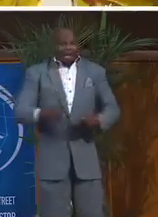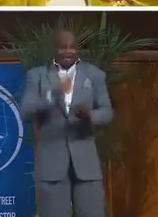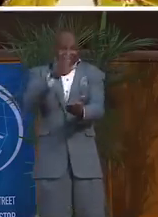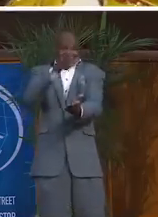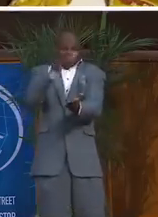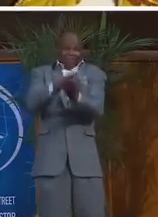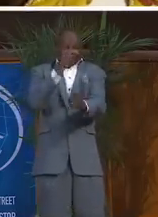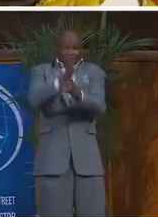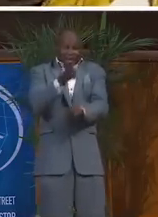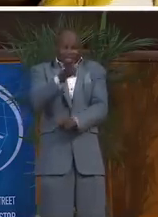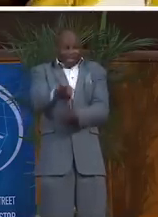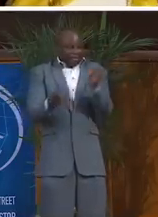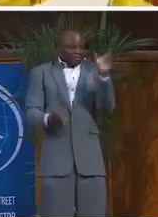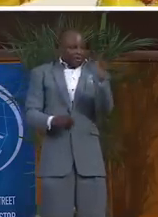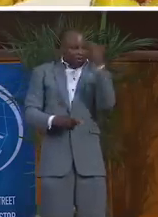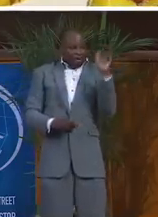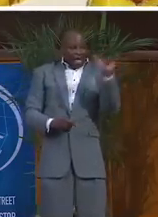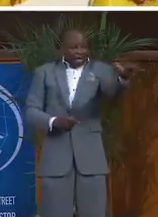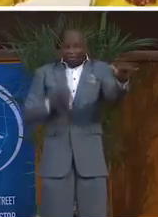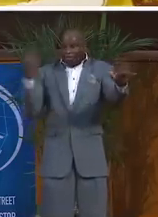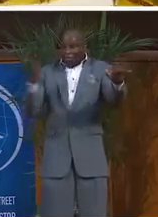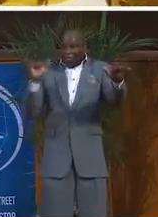the middle of God's reign.